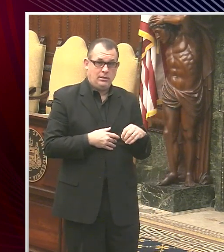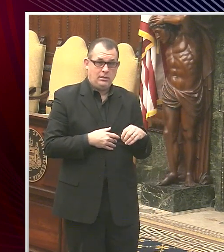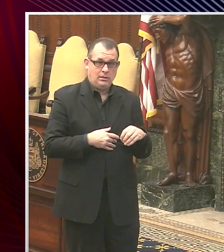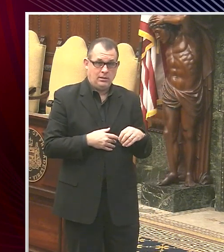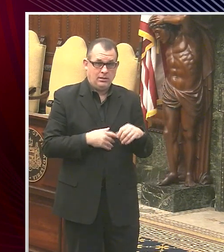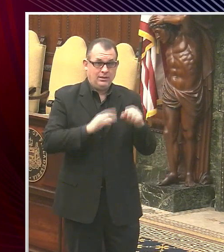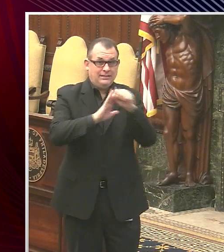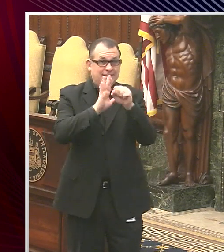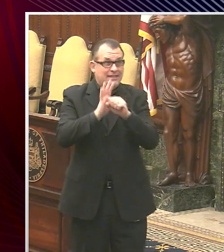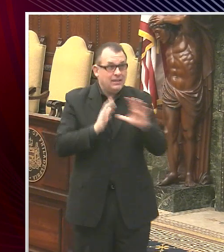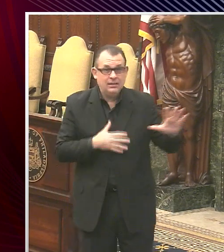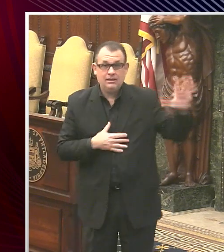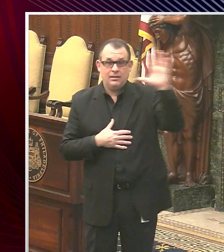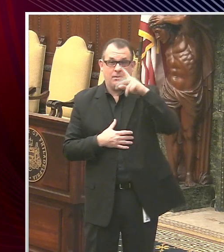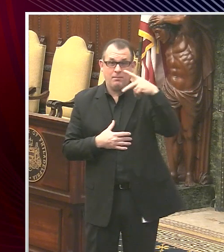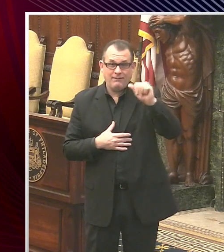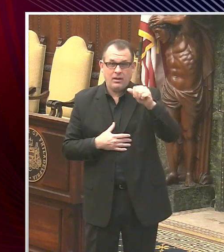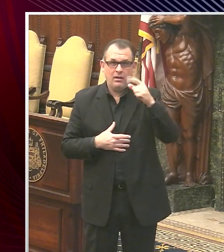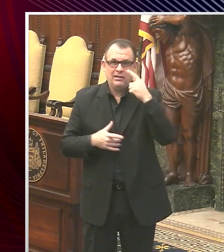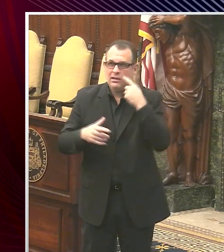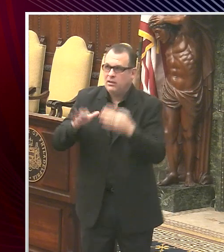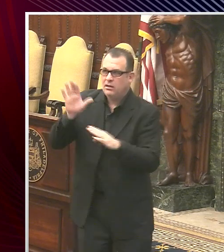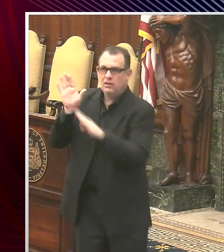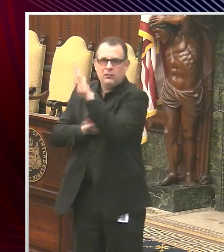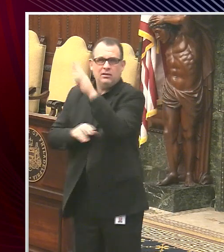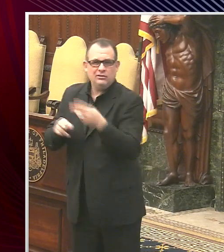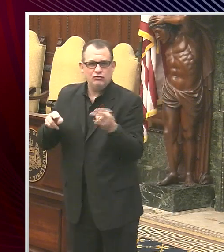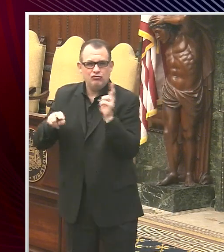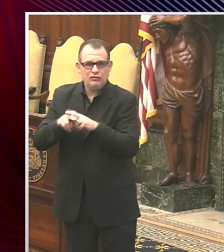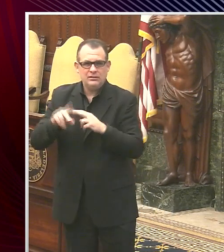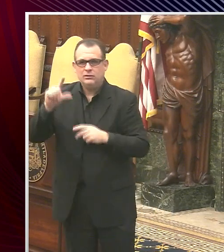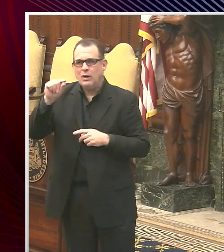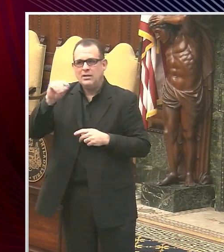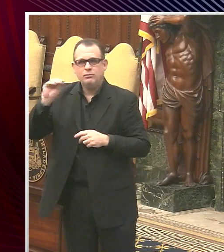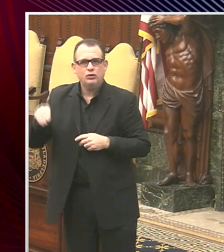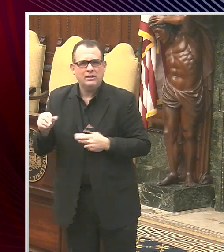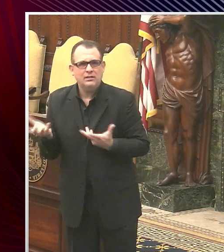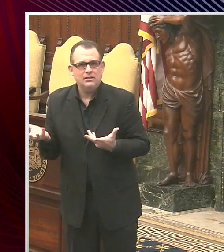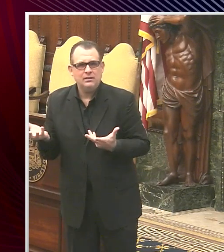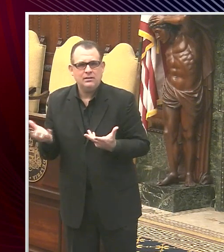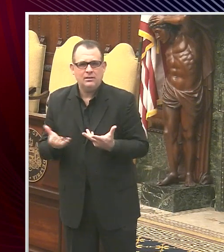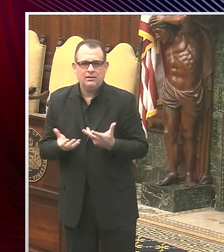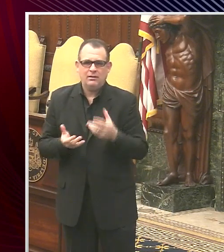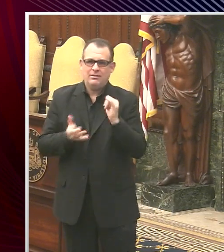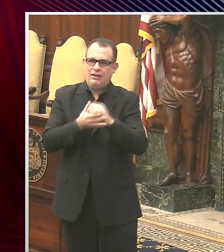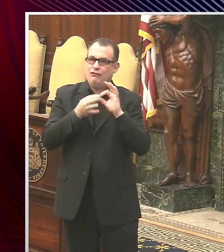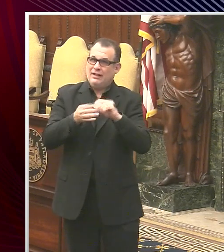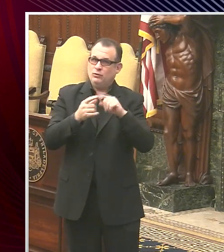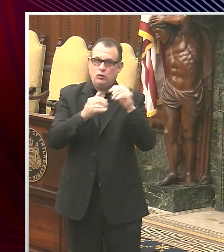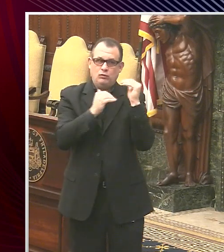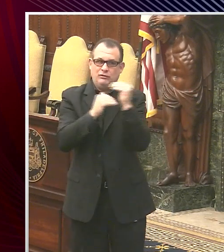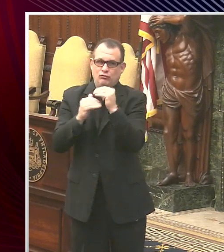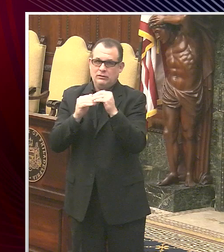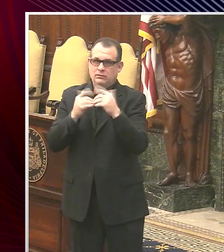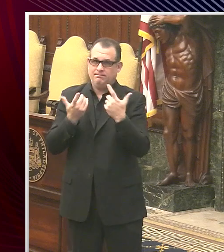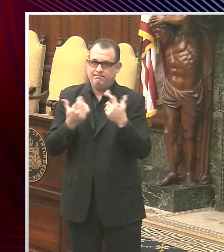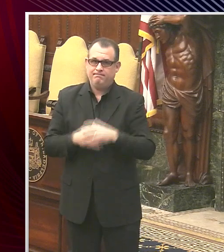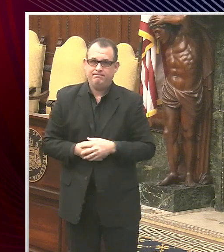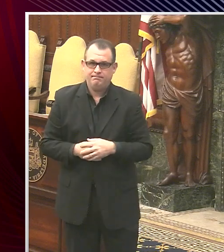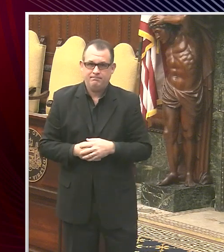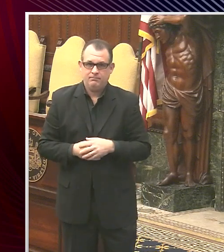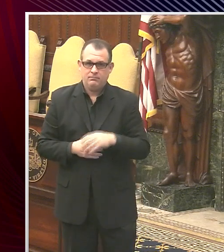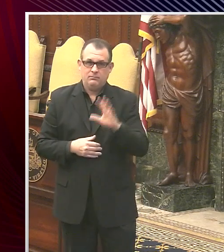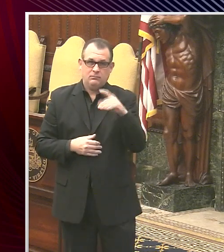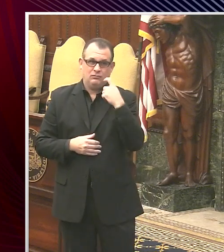Commonwealth of Pennsylvania have risen 20%. We do think that that's related to these restrictions. Now, in the past week,